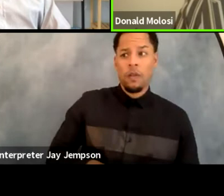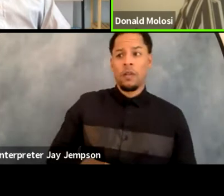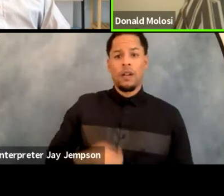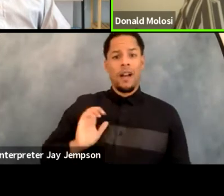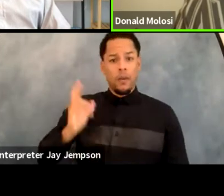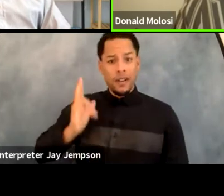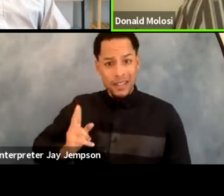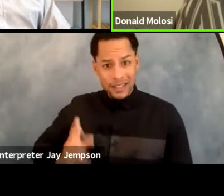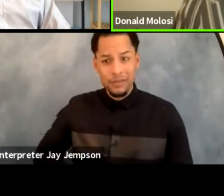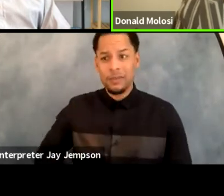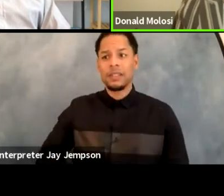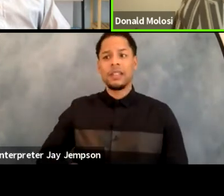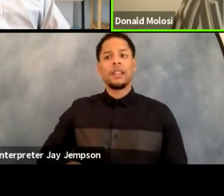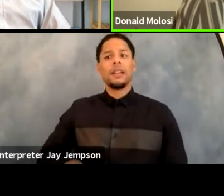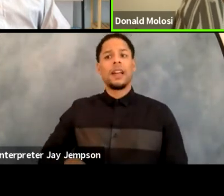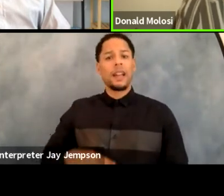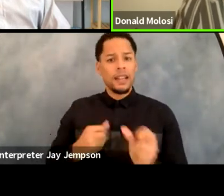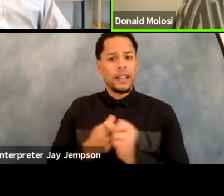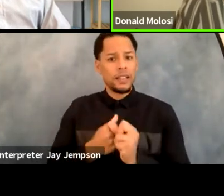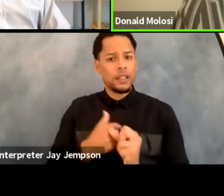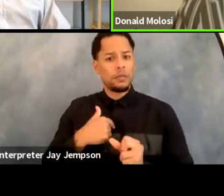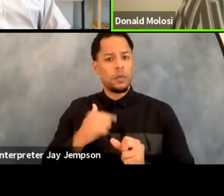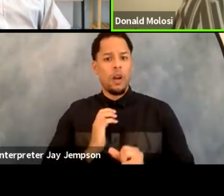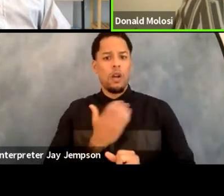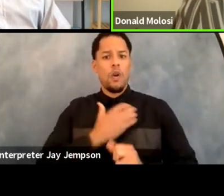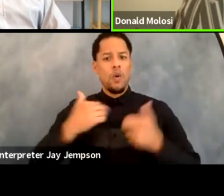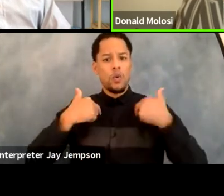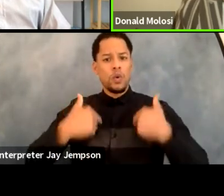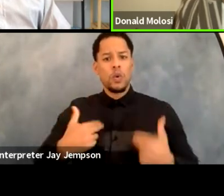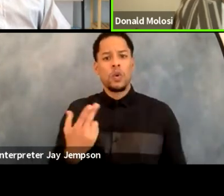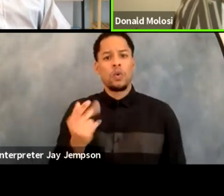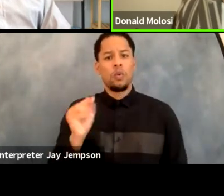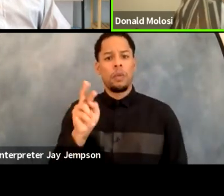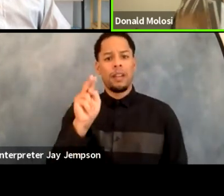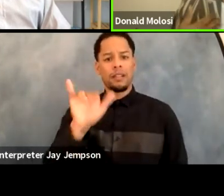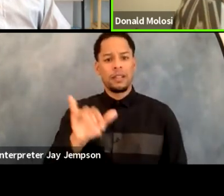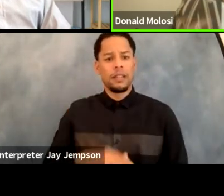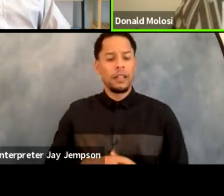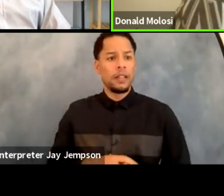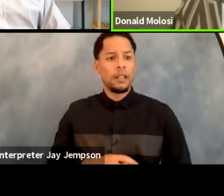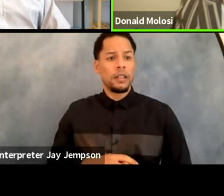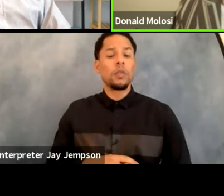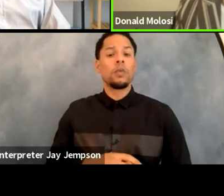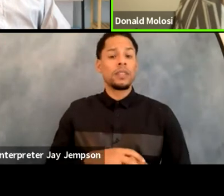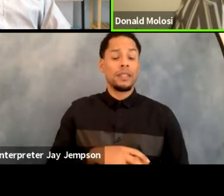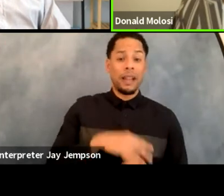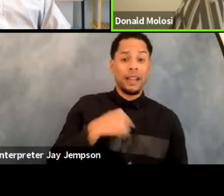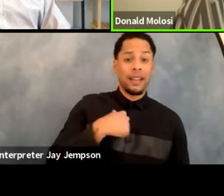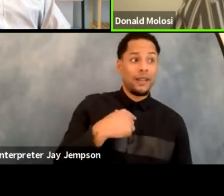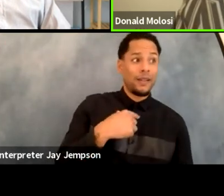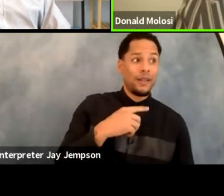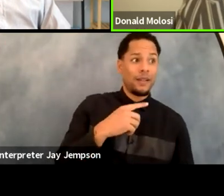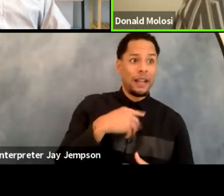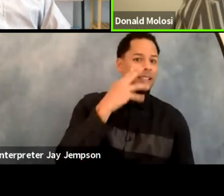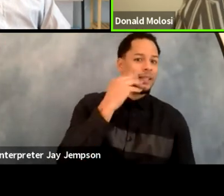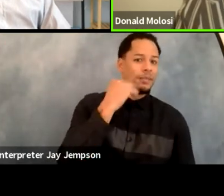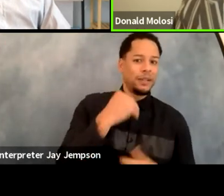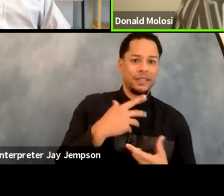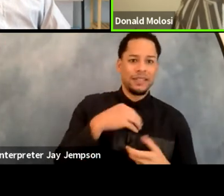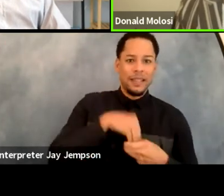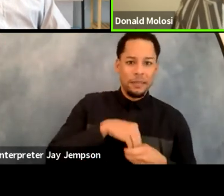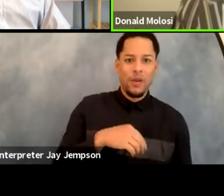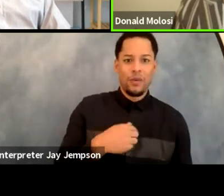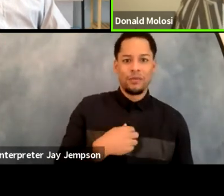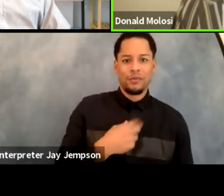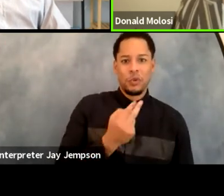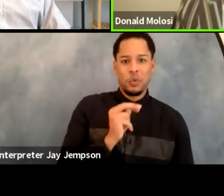know, so I will see how that goes. It's an experiment in my own humanity and also in my work. And if I